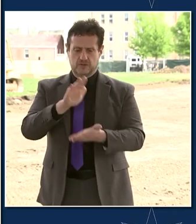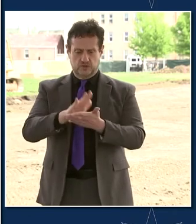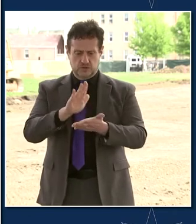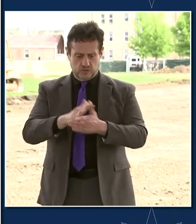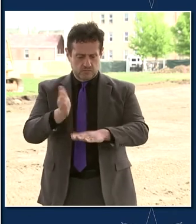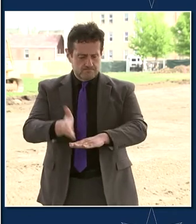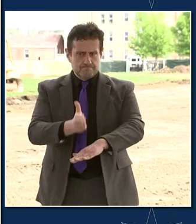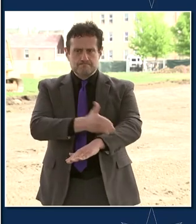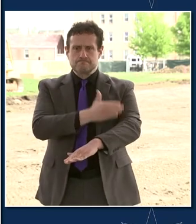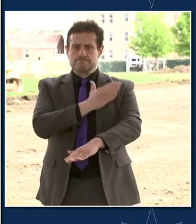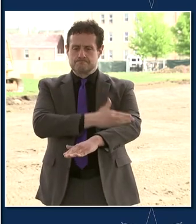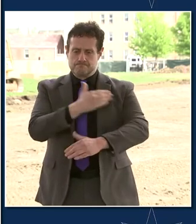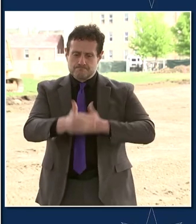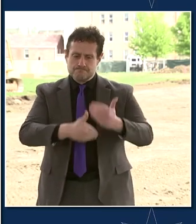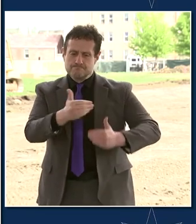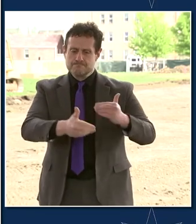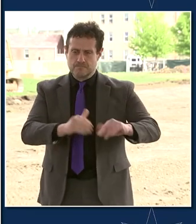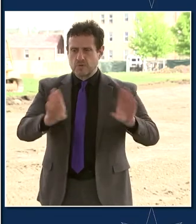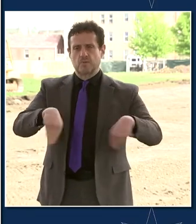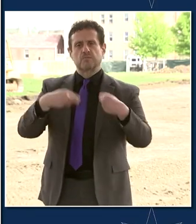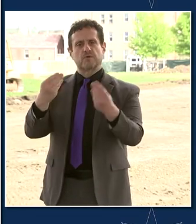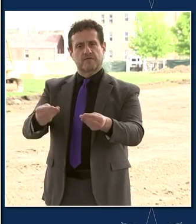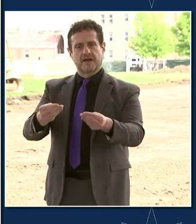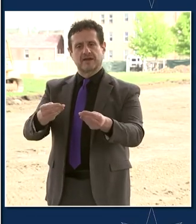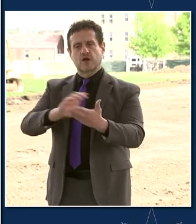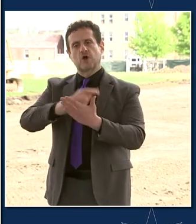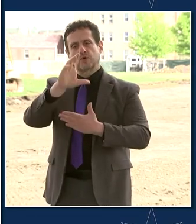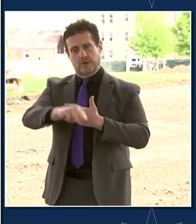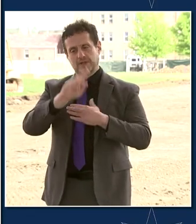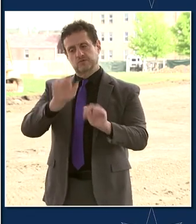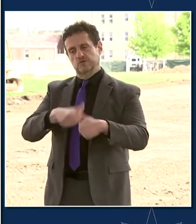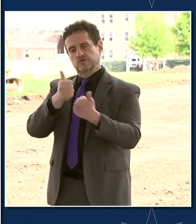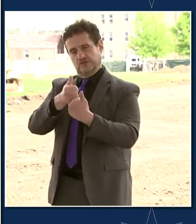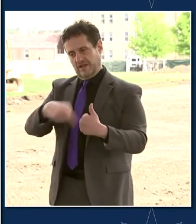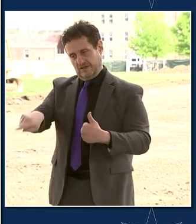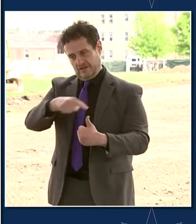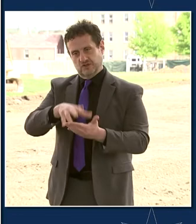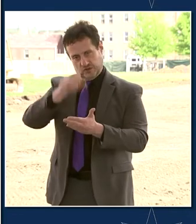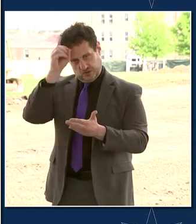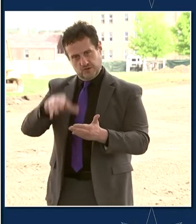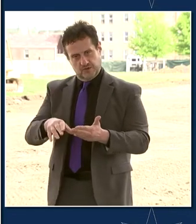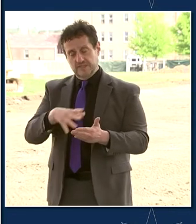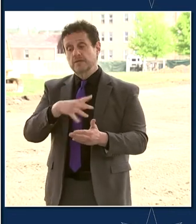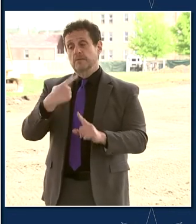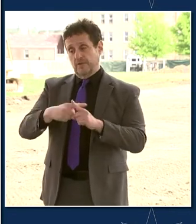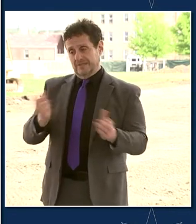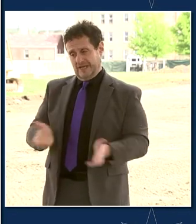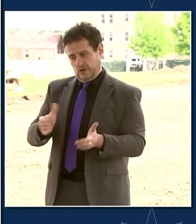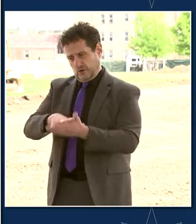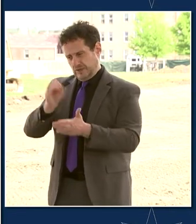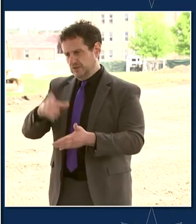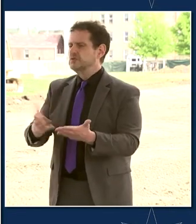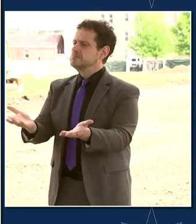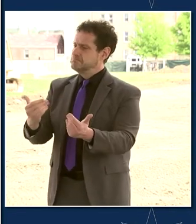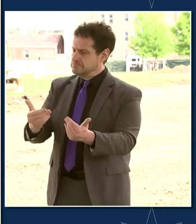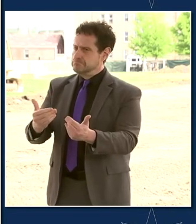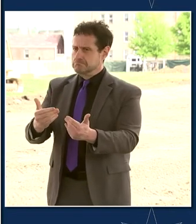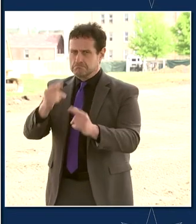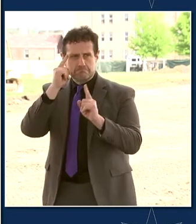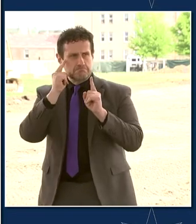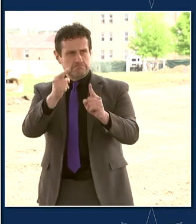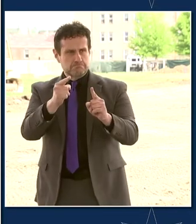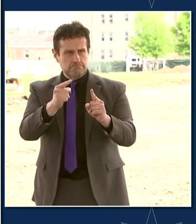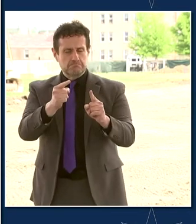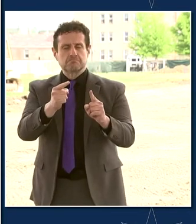in providing a challenging curriculum for all of our students and encouraging them to pursue